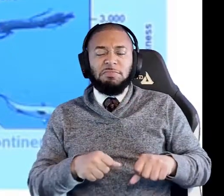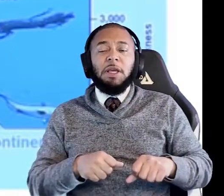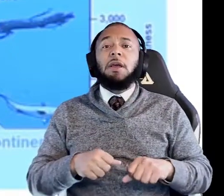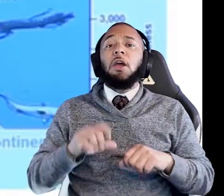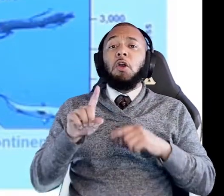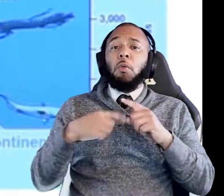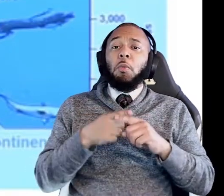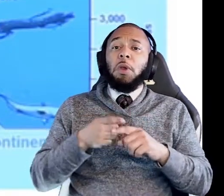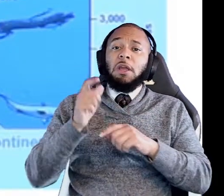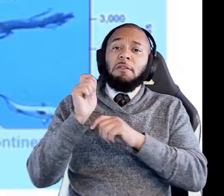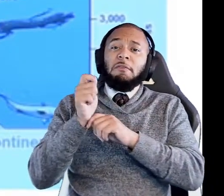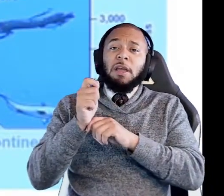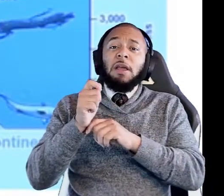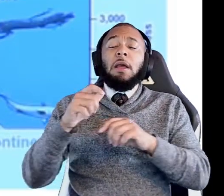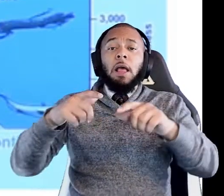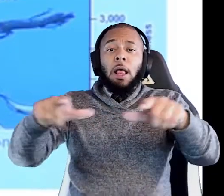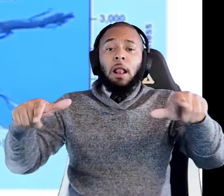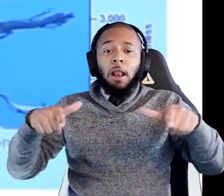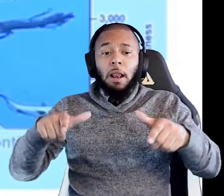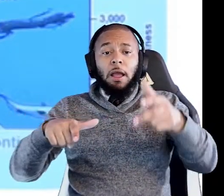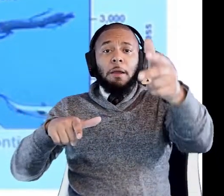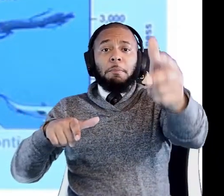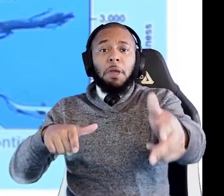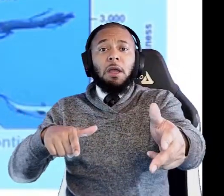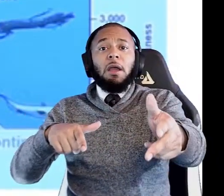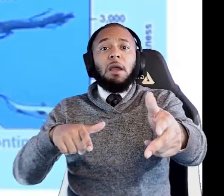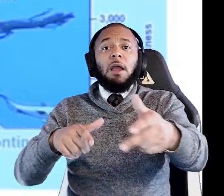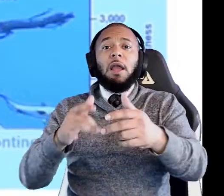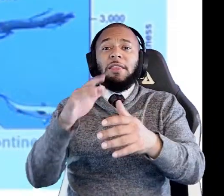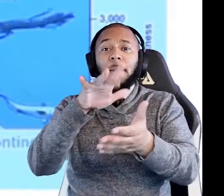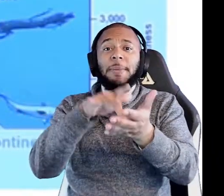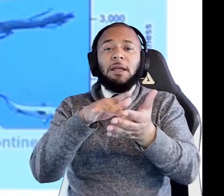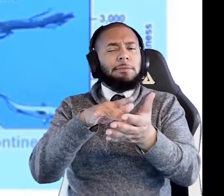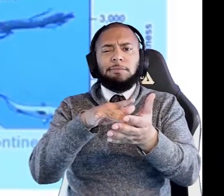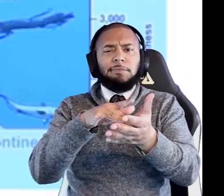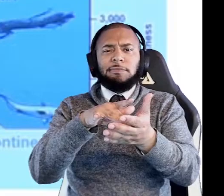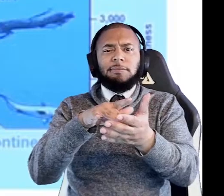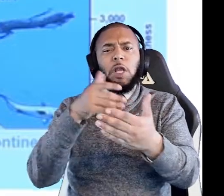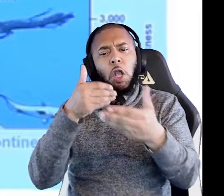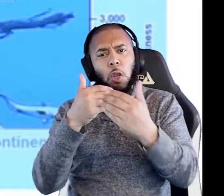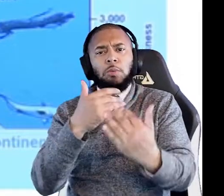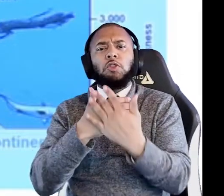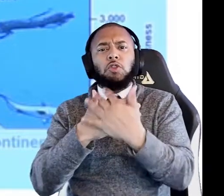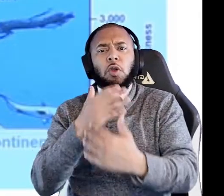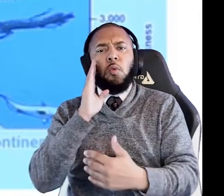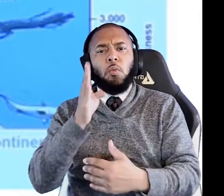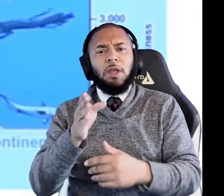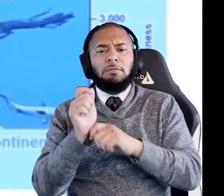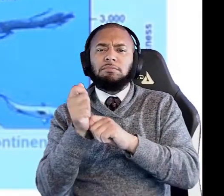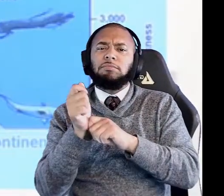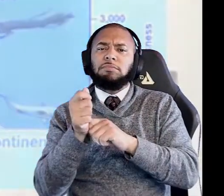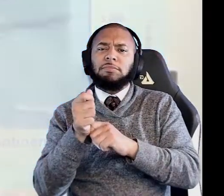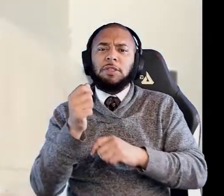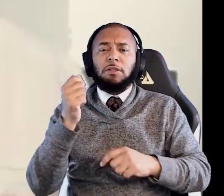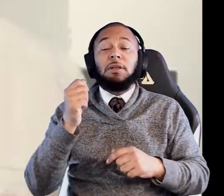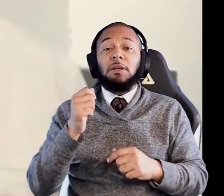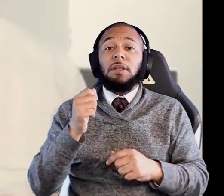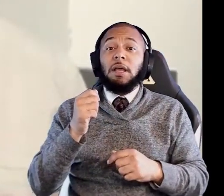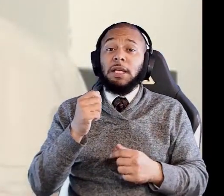fishing, you don't usually park in the middle of a lake to catch a fish. You usually fish right along the shore. There's a reason for that.